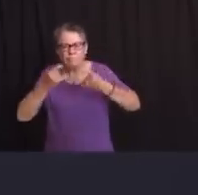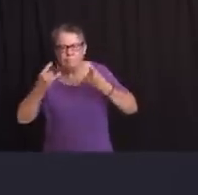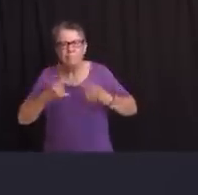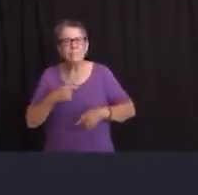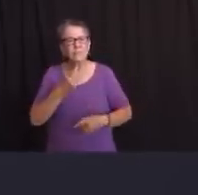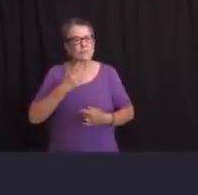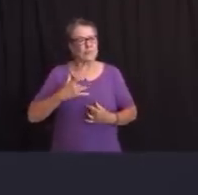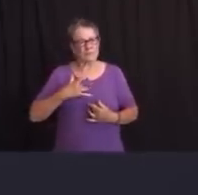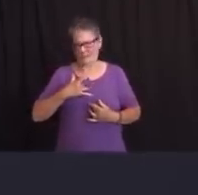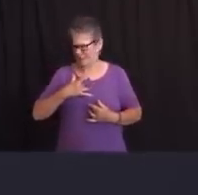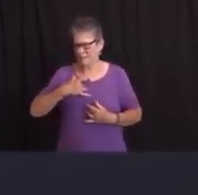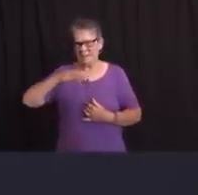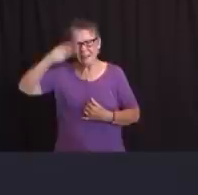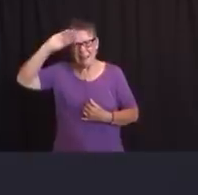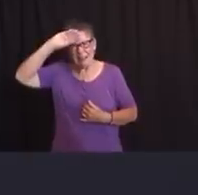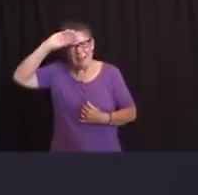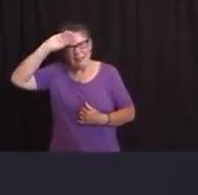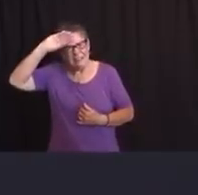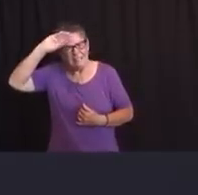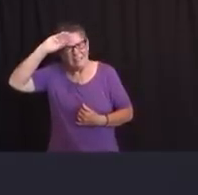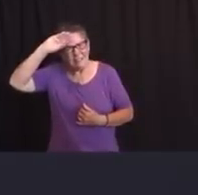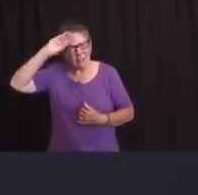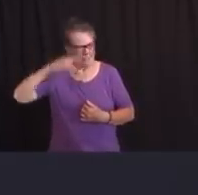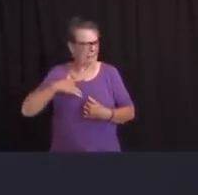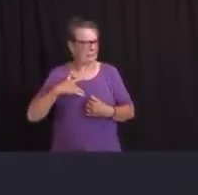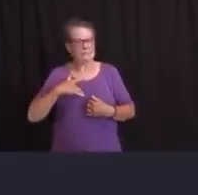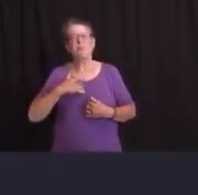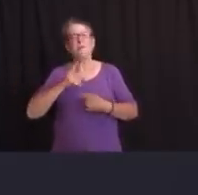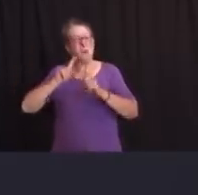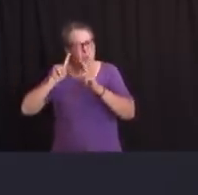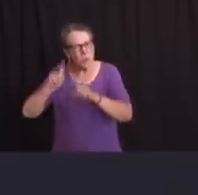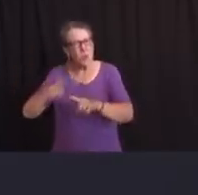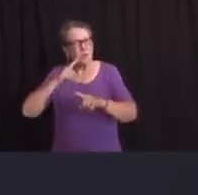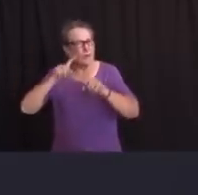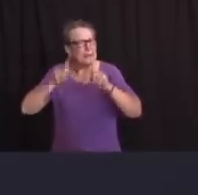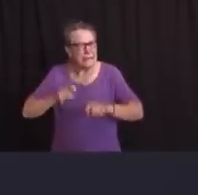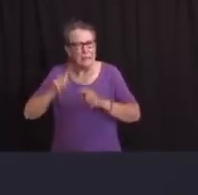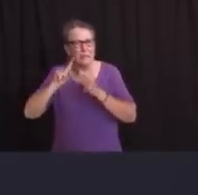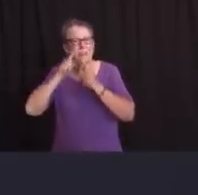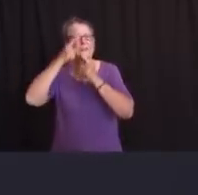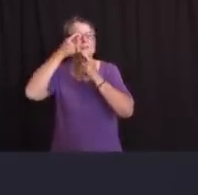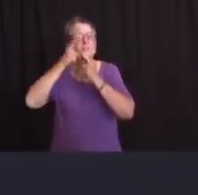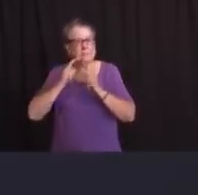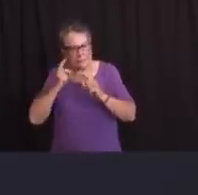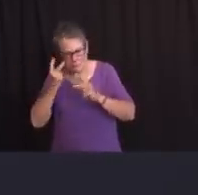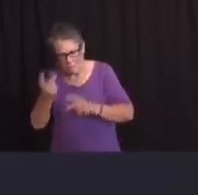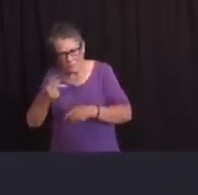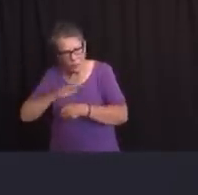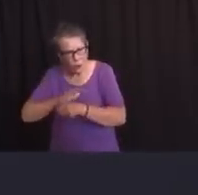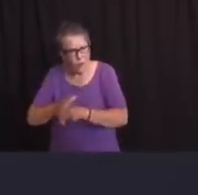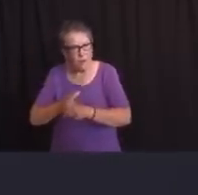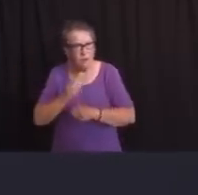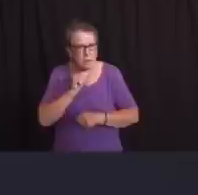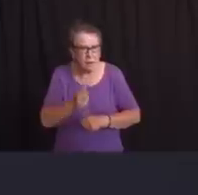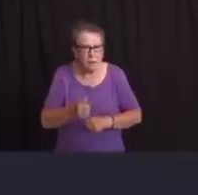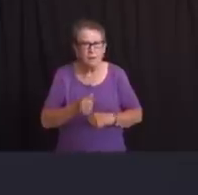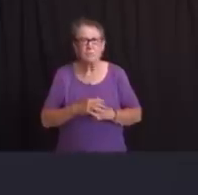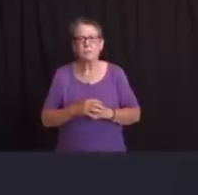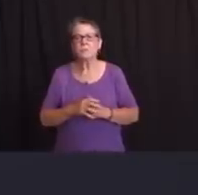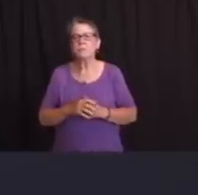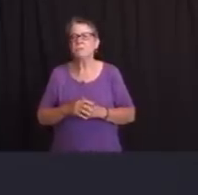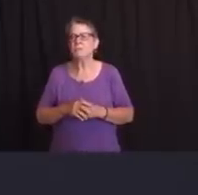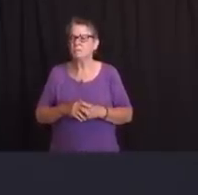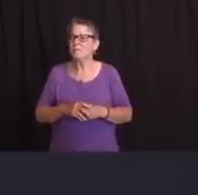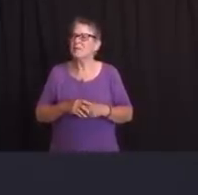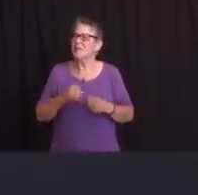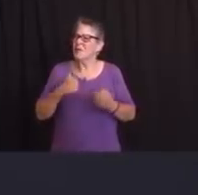so you know your COVID-19 status. We need to all work together to increase vaccination rates. Vaccination is shown